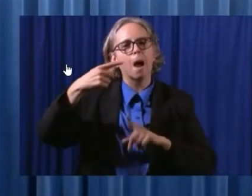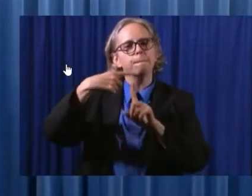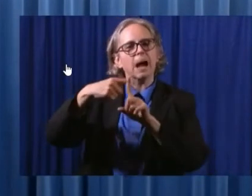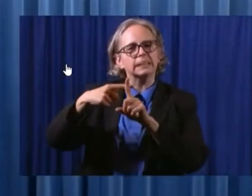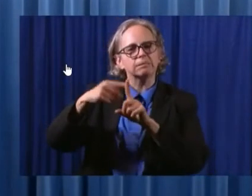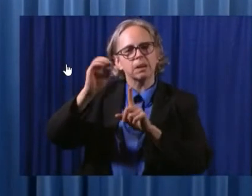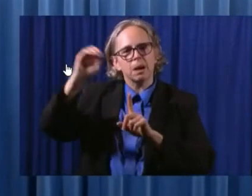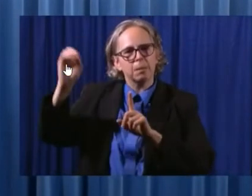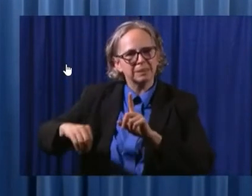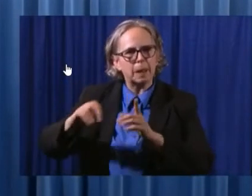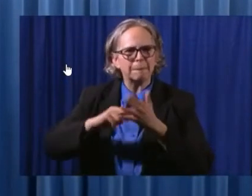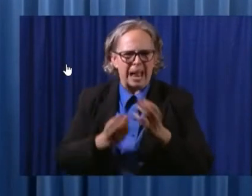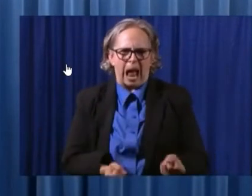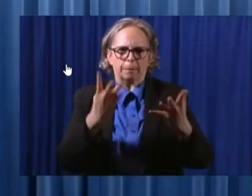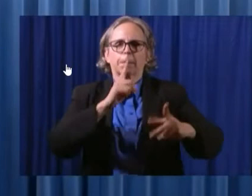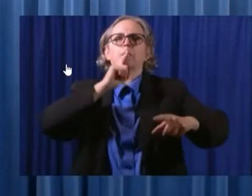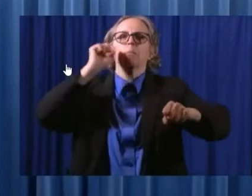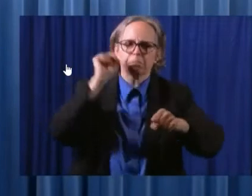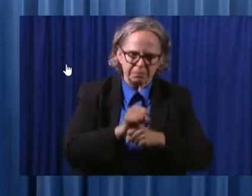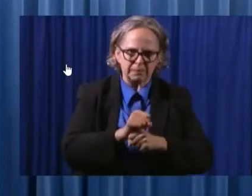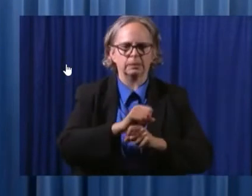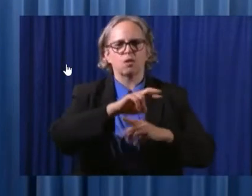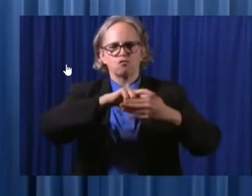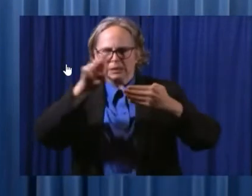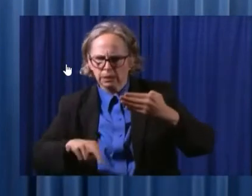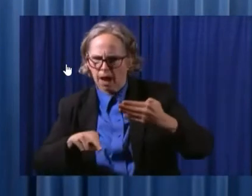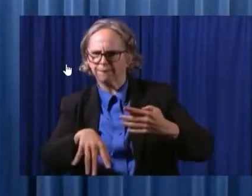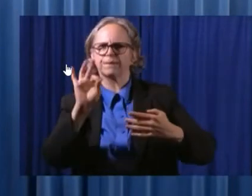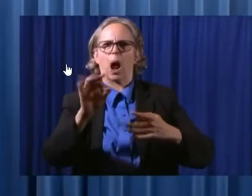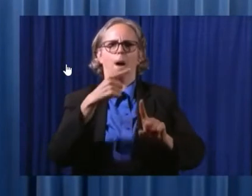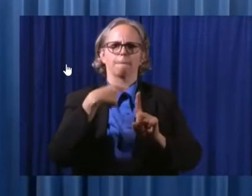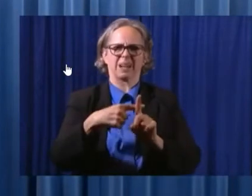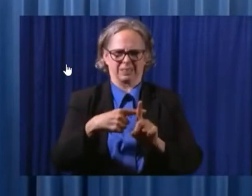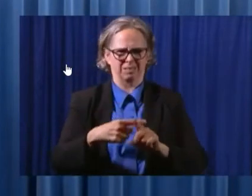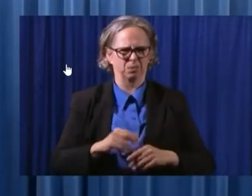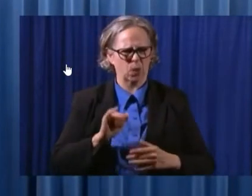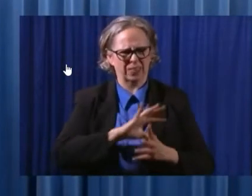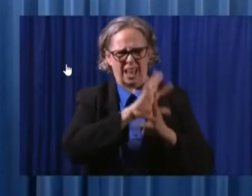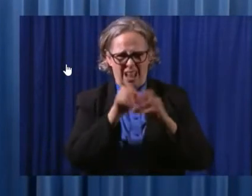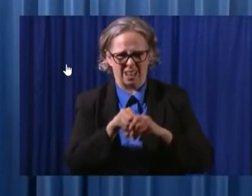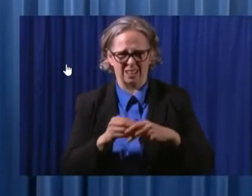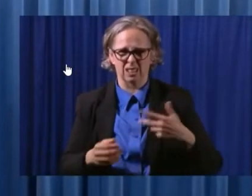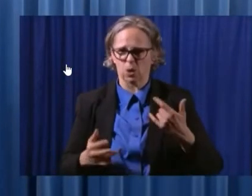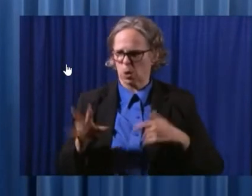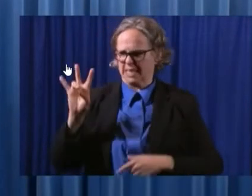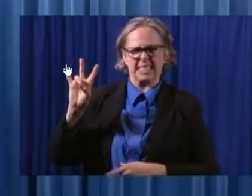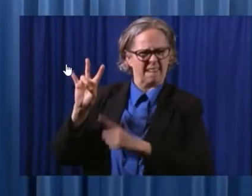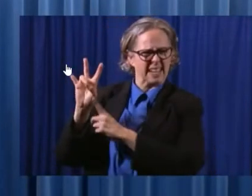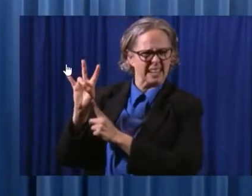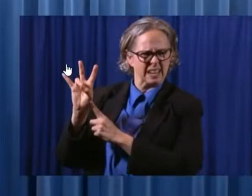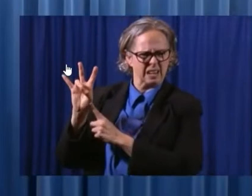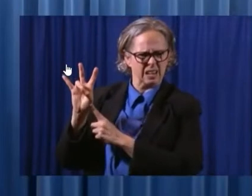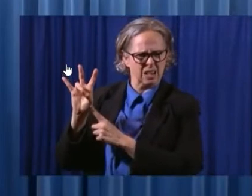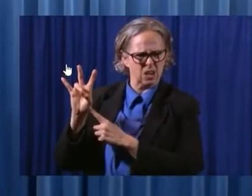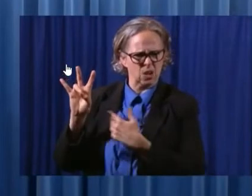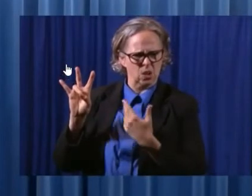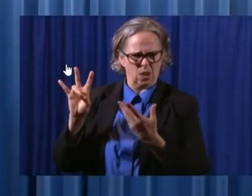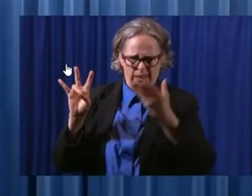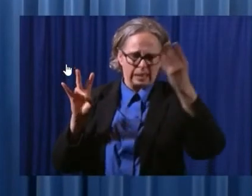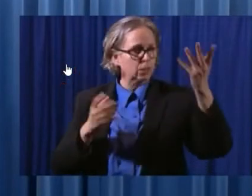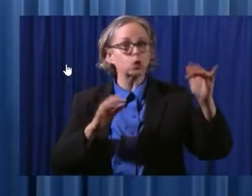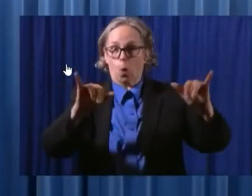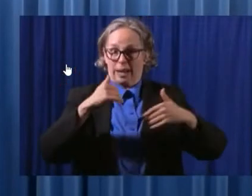current indicators then inform the different alert levels in our public health advisory alert system? Let's start with a basic fact. Our data